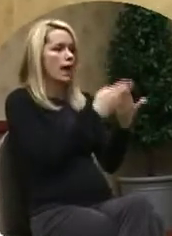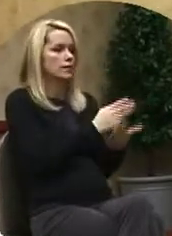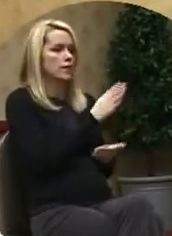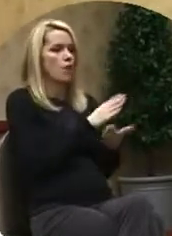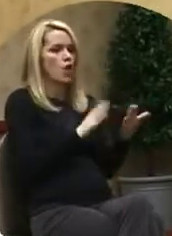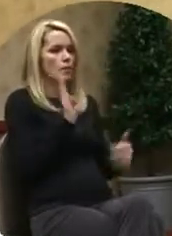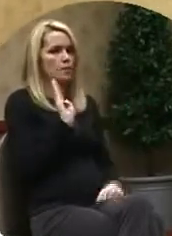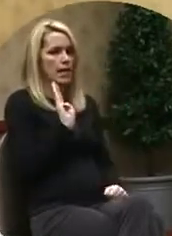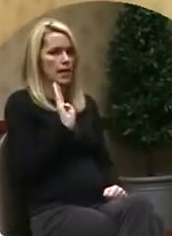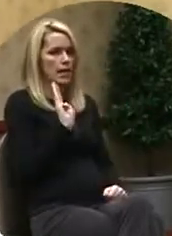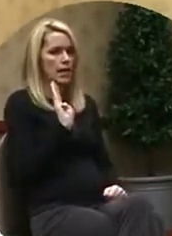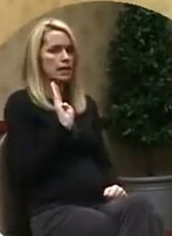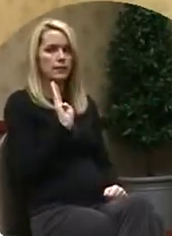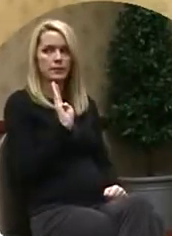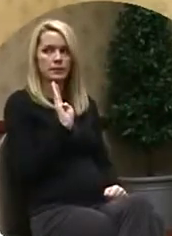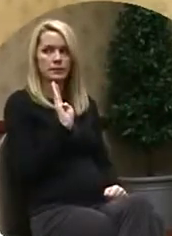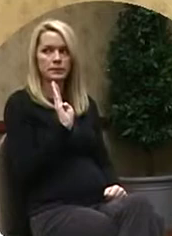B.